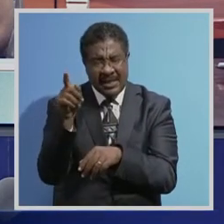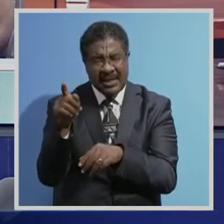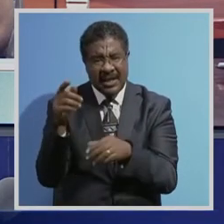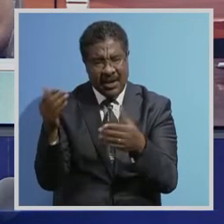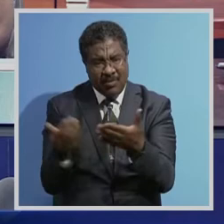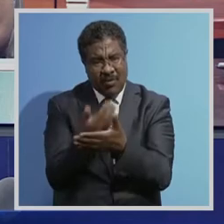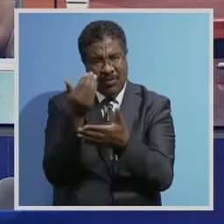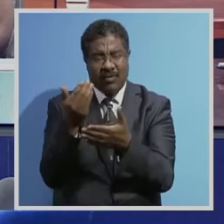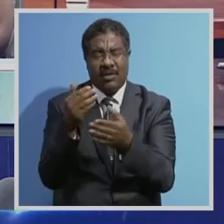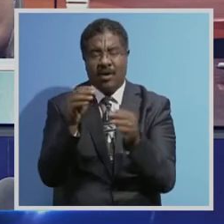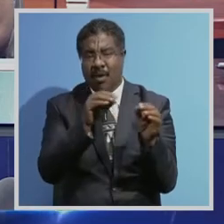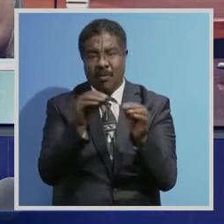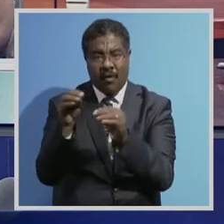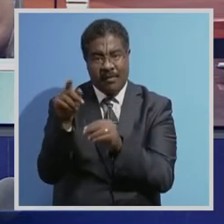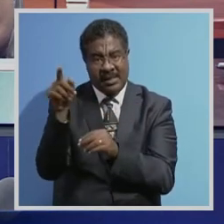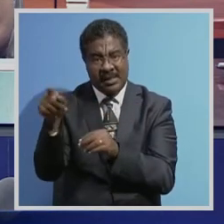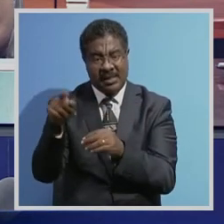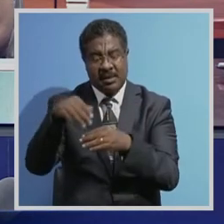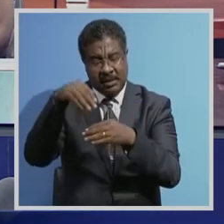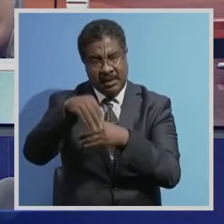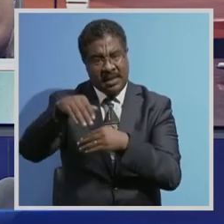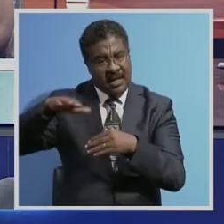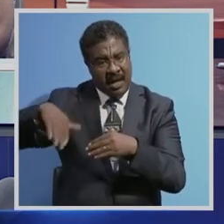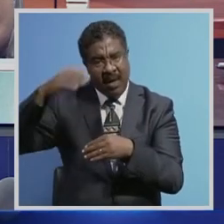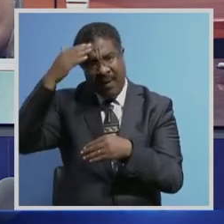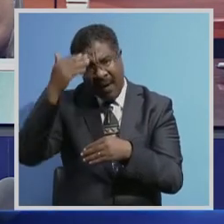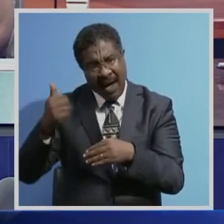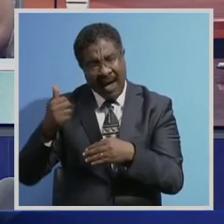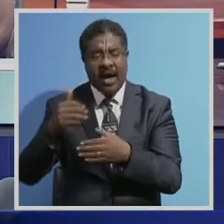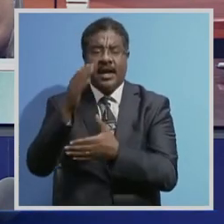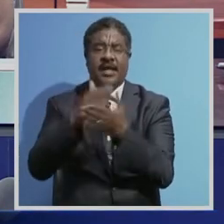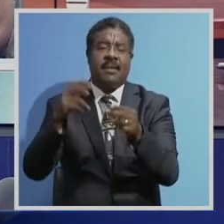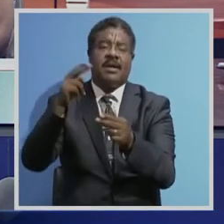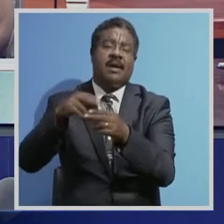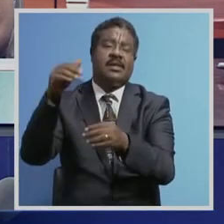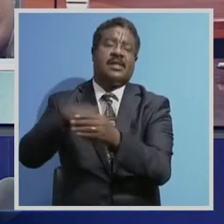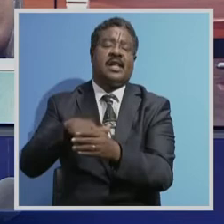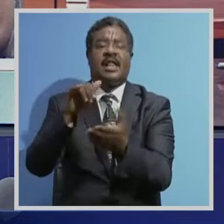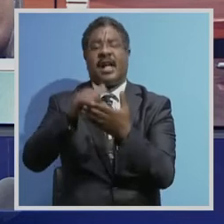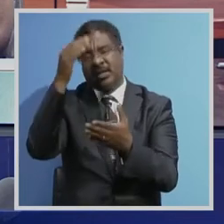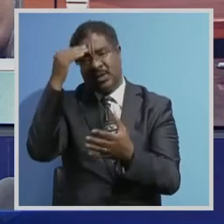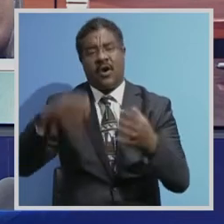Party's official that the registration of the party was delayed due to certain names associated with it.